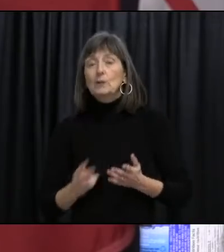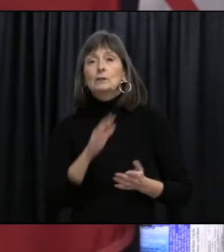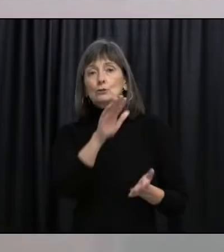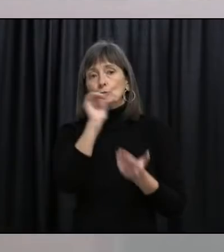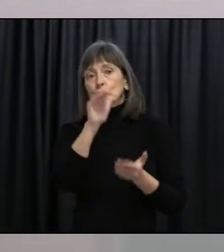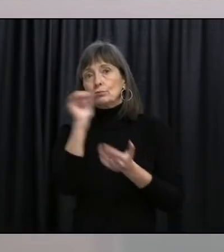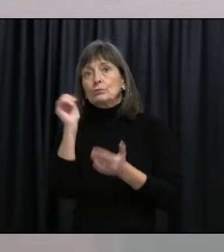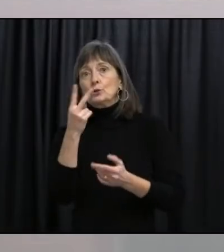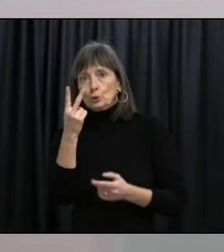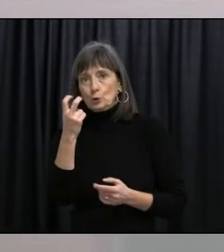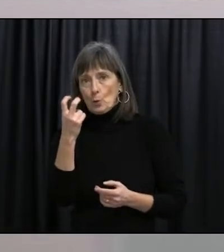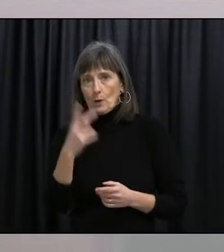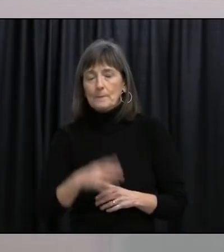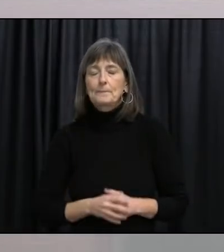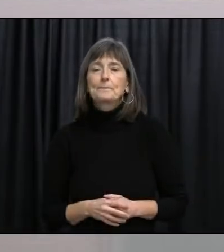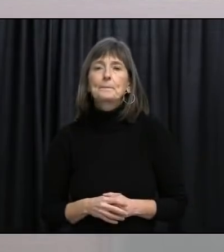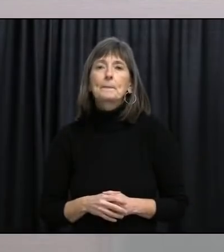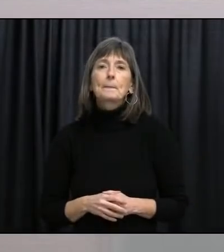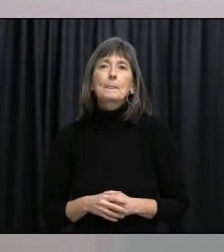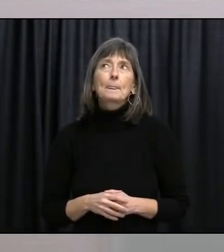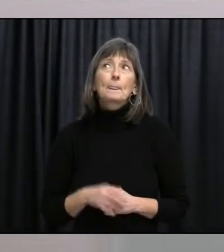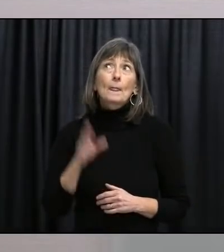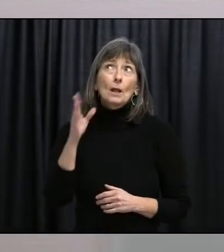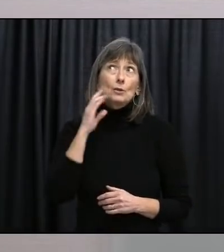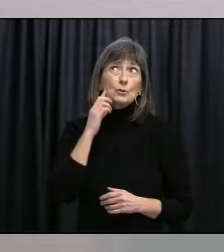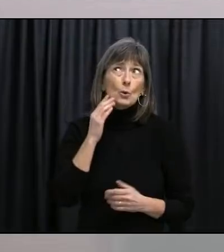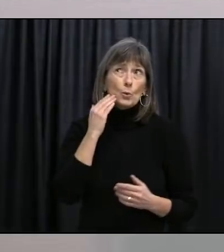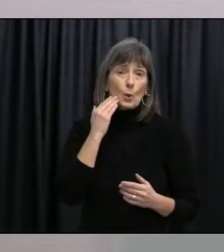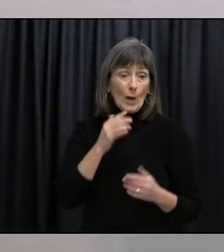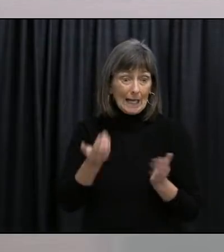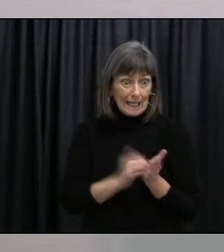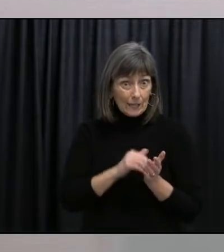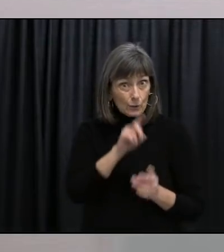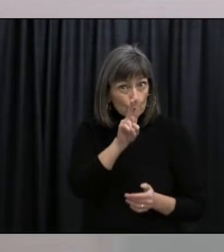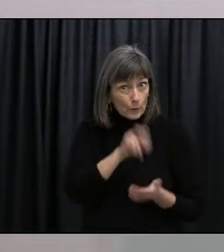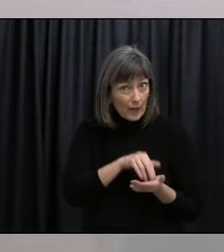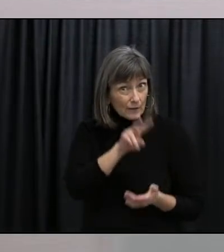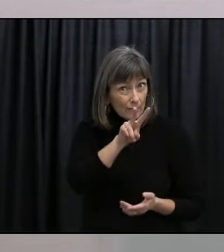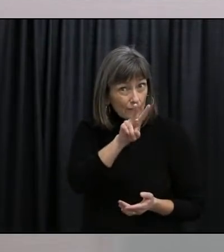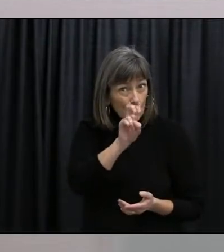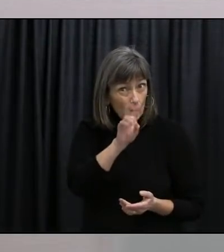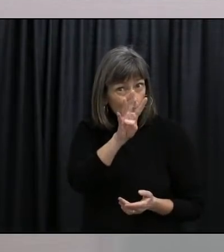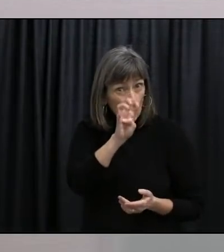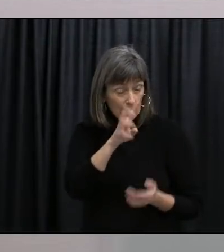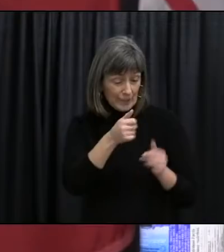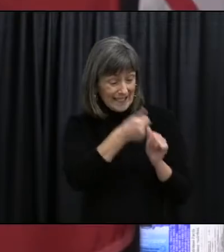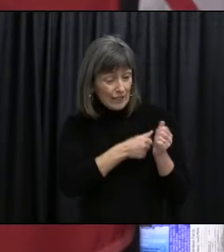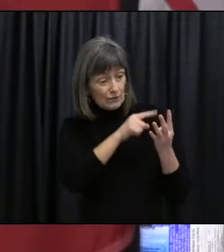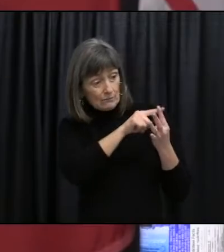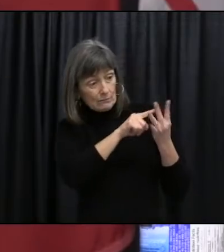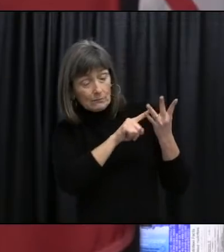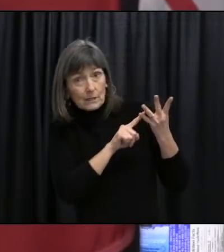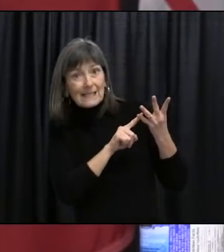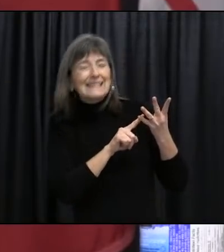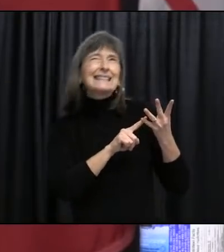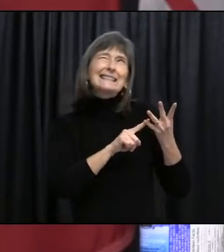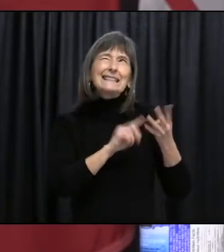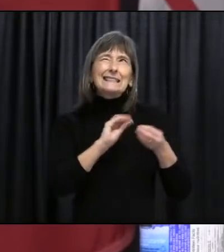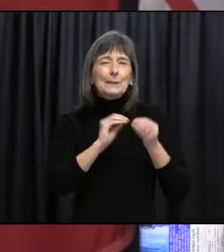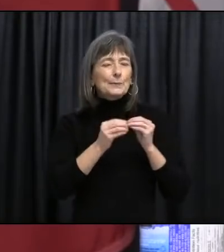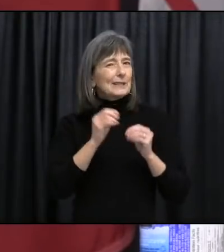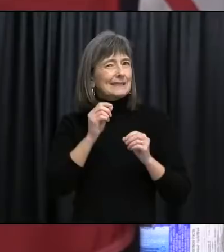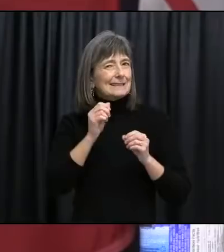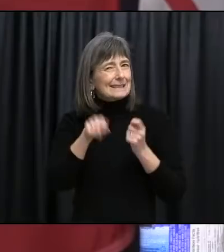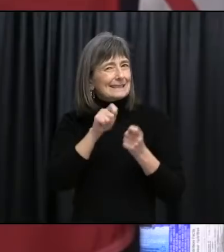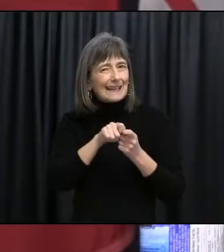Okay, and do we know, will each of those shipments be another 2,400 or are numbers uncertain? The numbers vary. I'd have to get